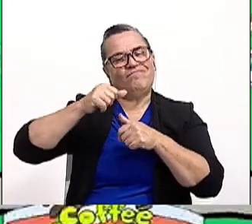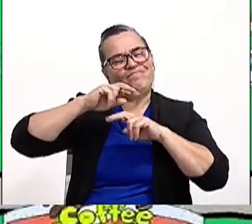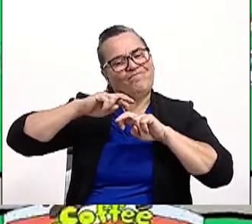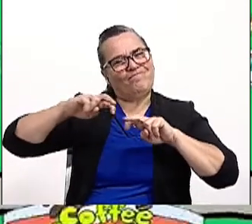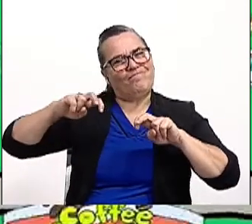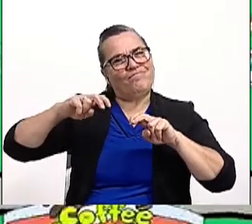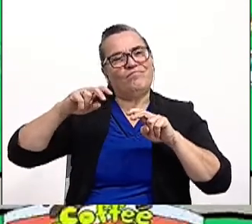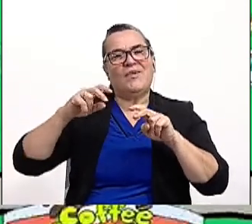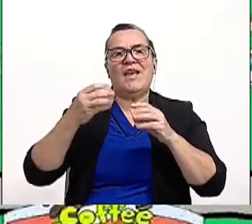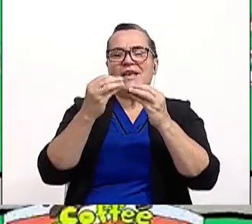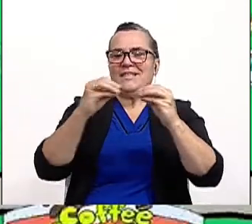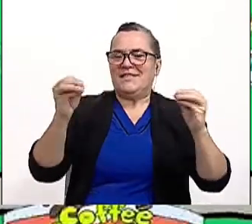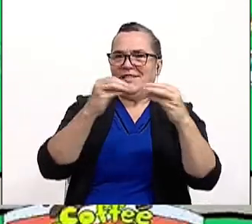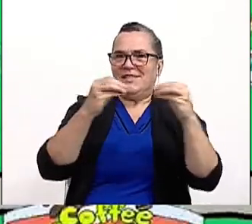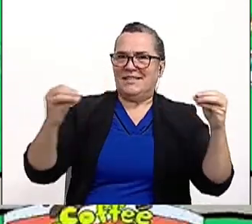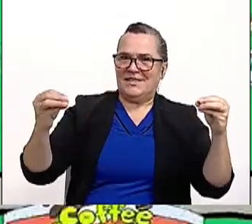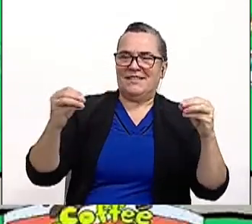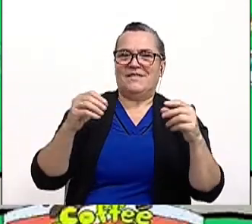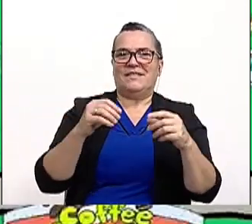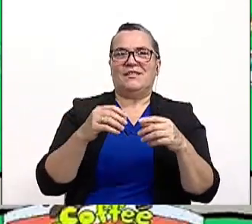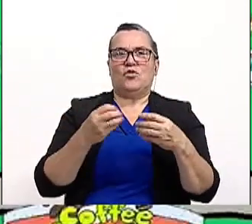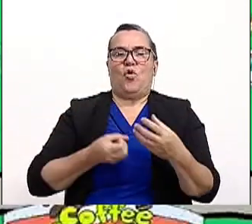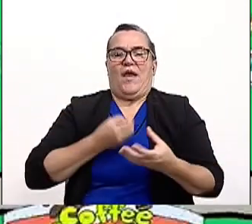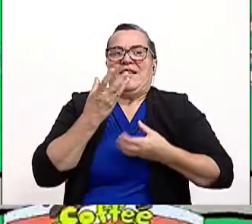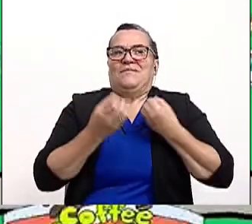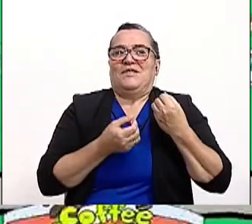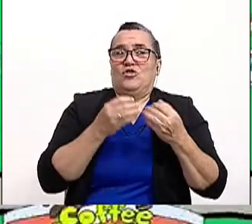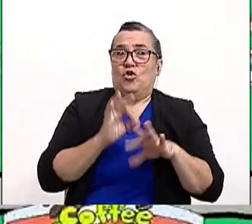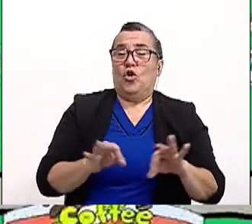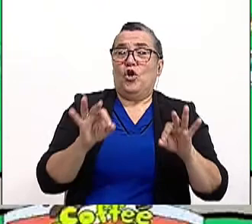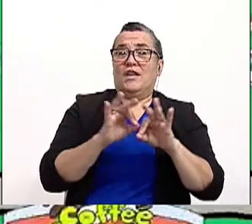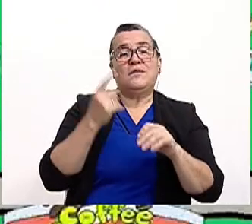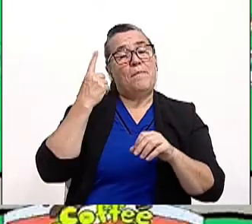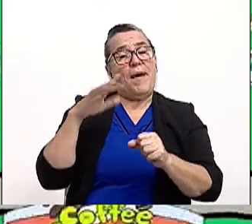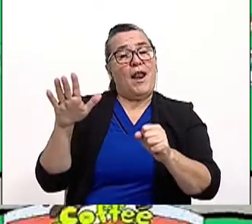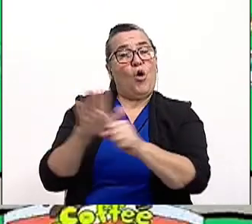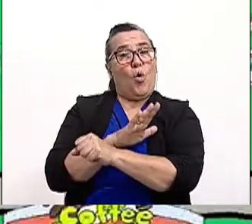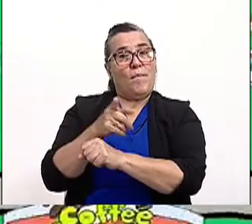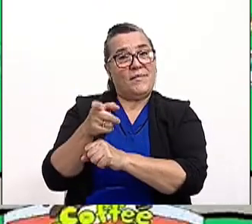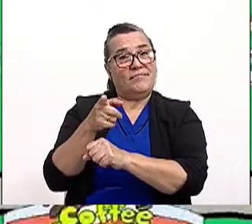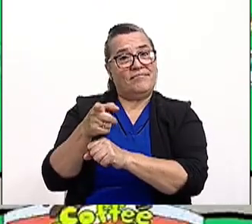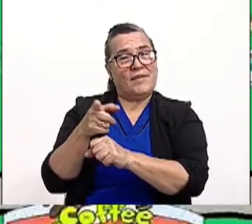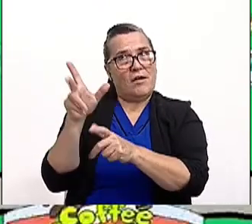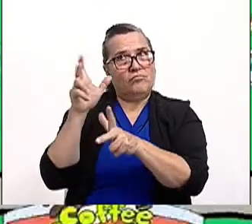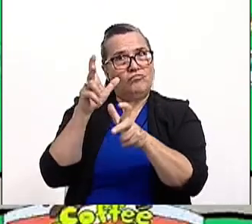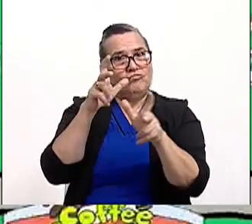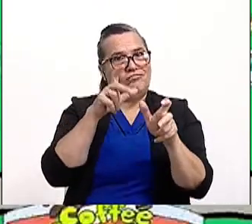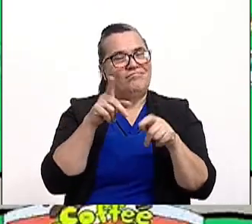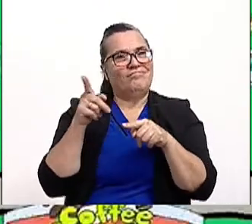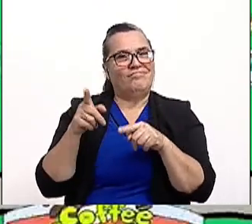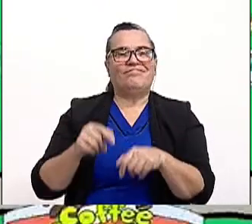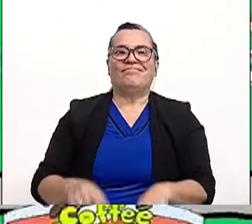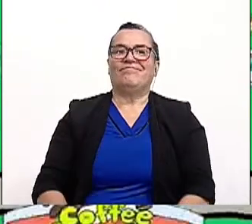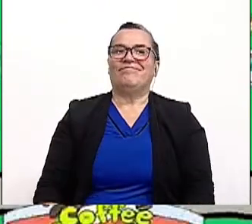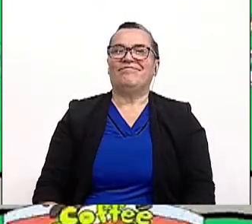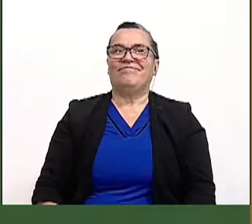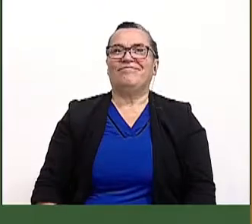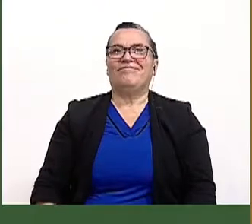important sentence frames or expressions you will need to complete the listening tasks for today.